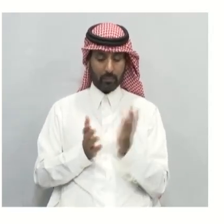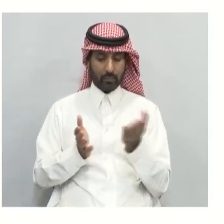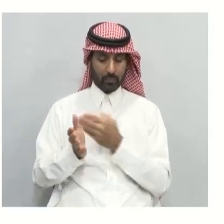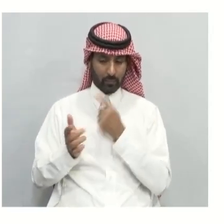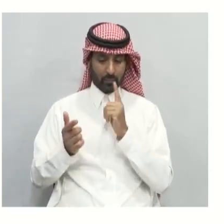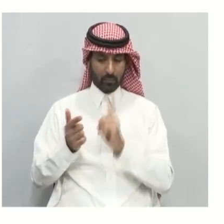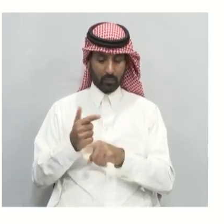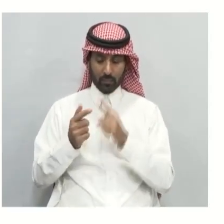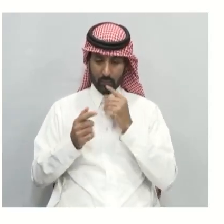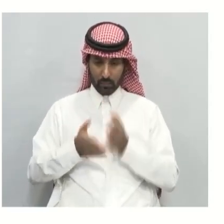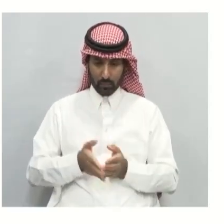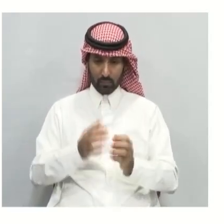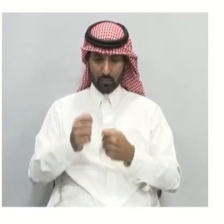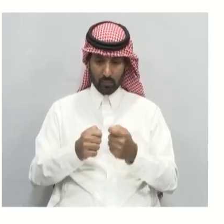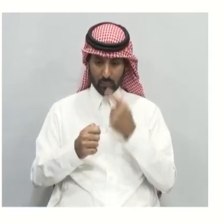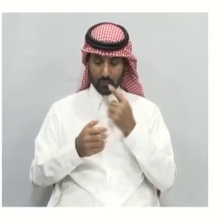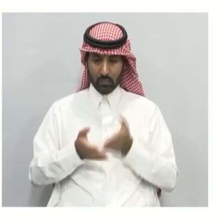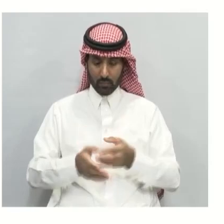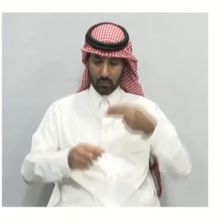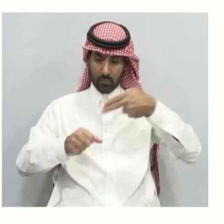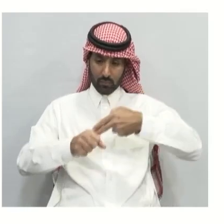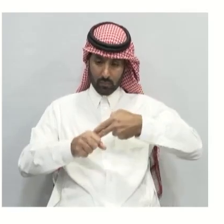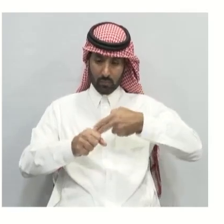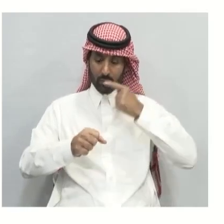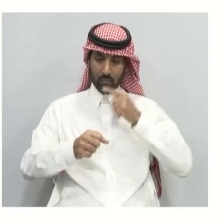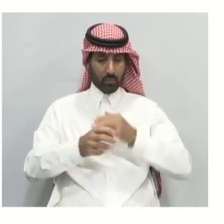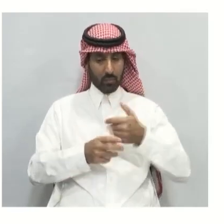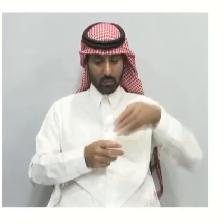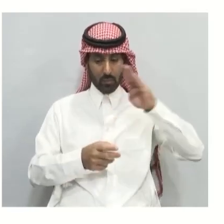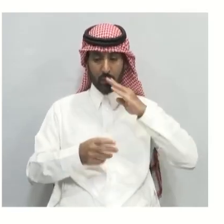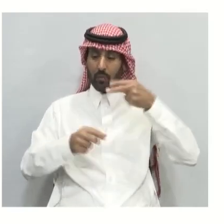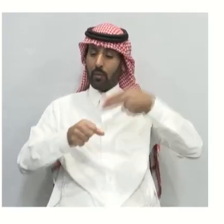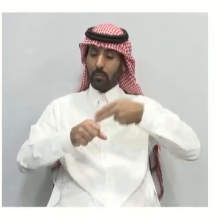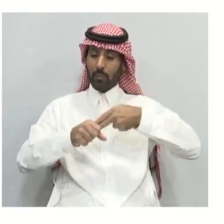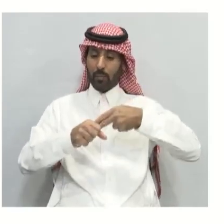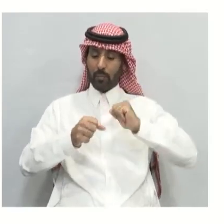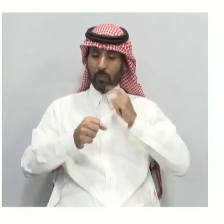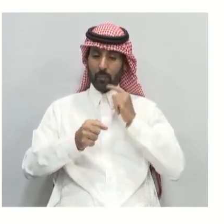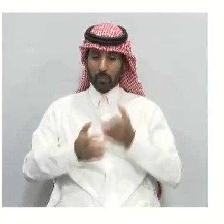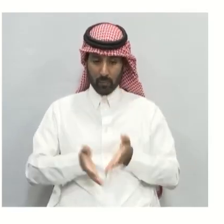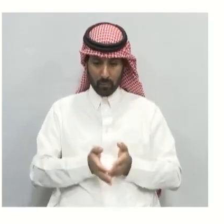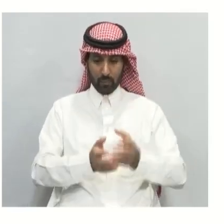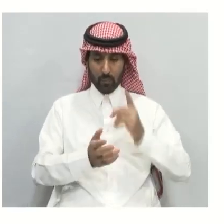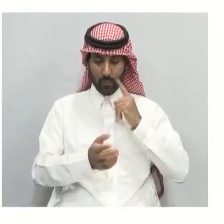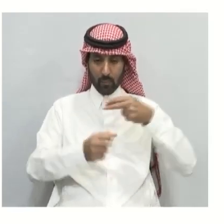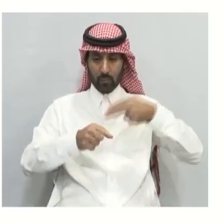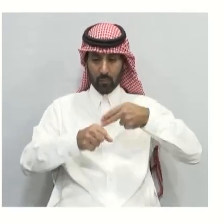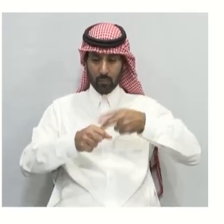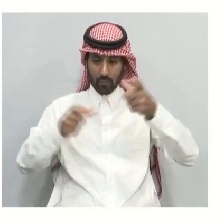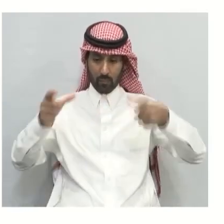first commercial was drilled in South America. It was drilled, which is the oil